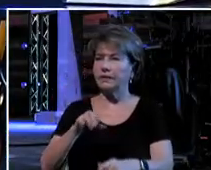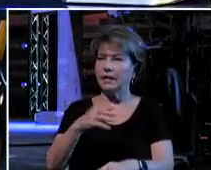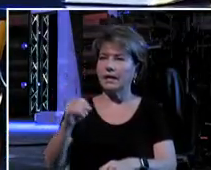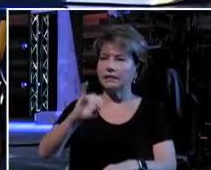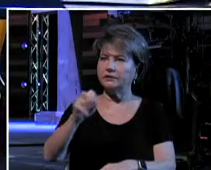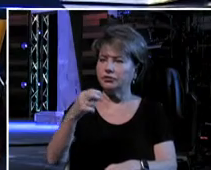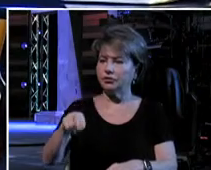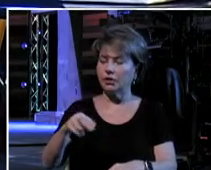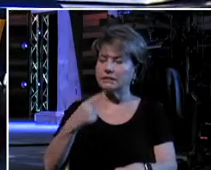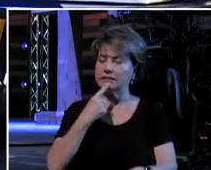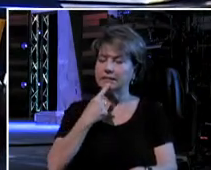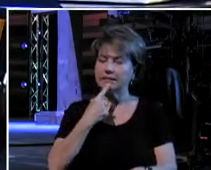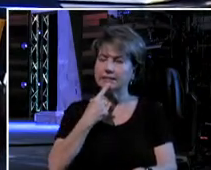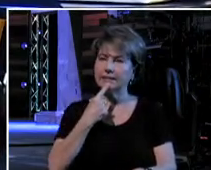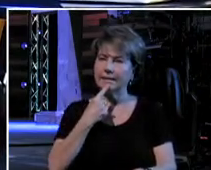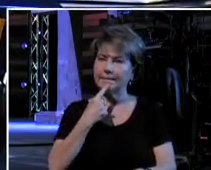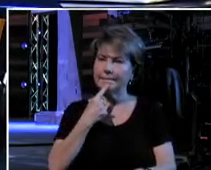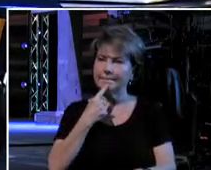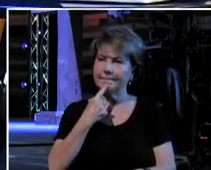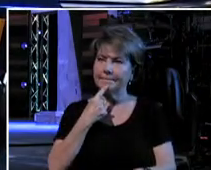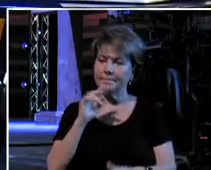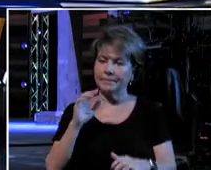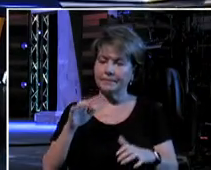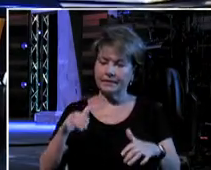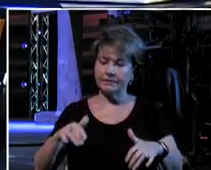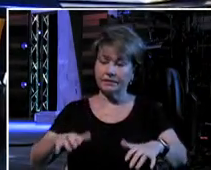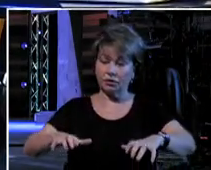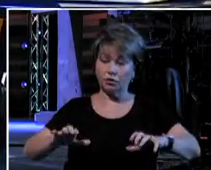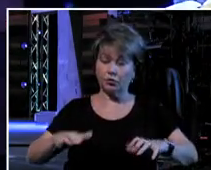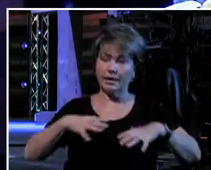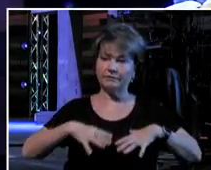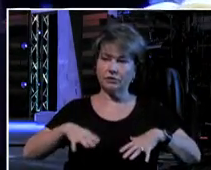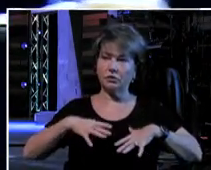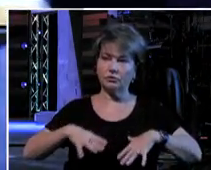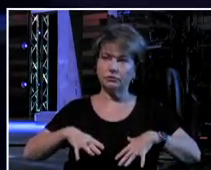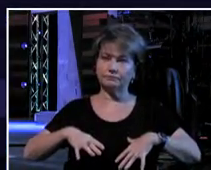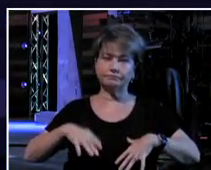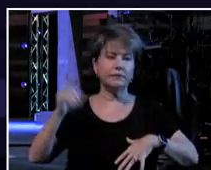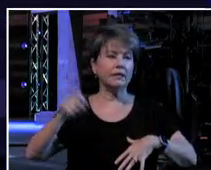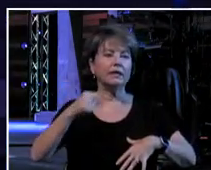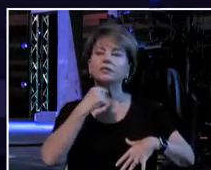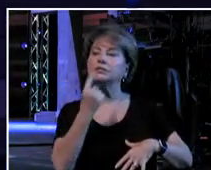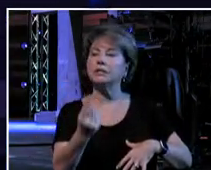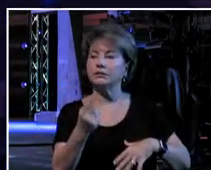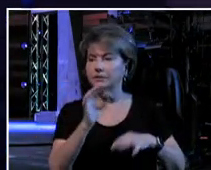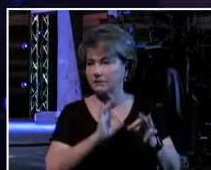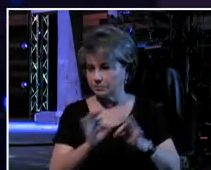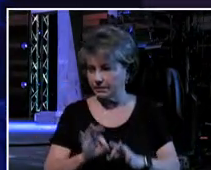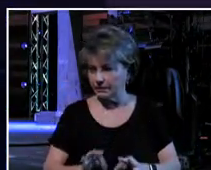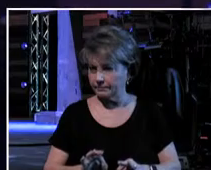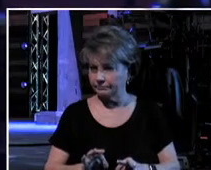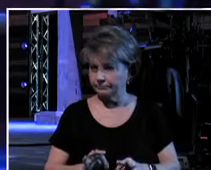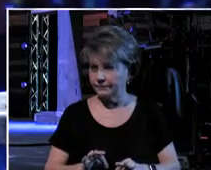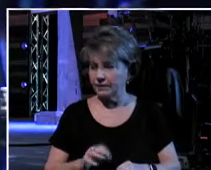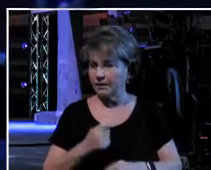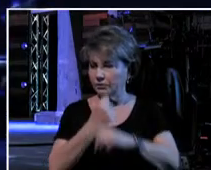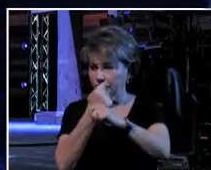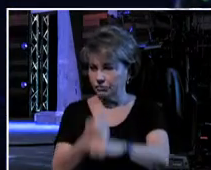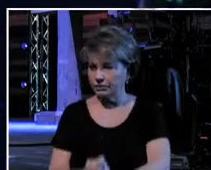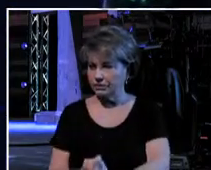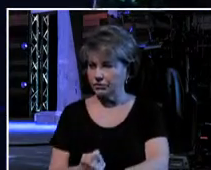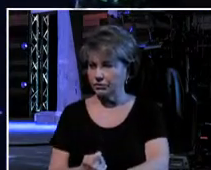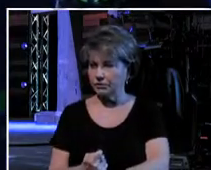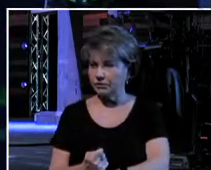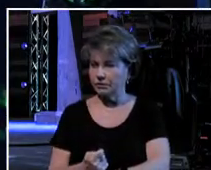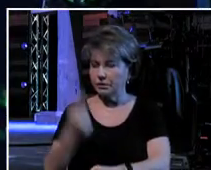this experience. This is the grave clothes. Now, I should tell you that it was customary, according to Jewish